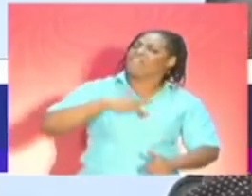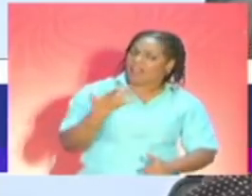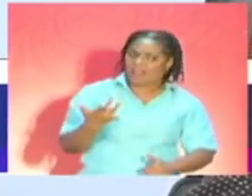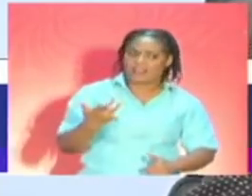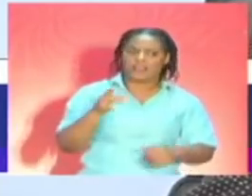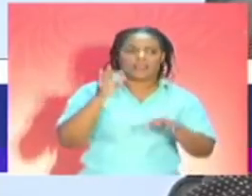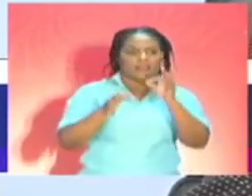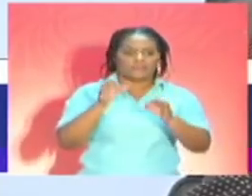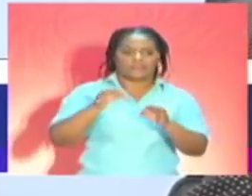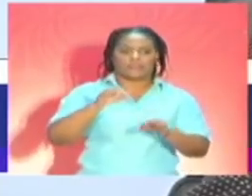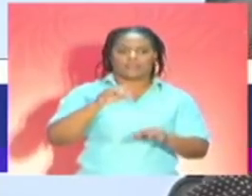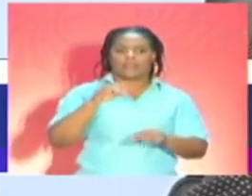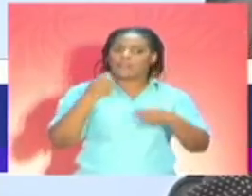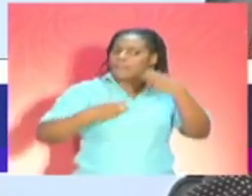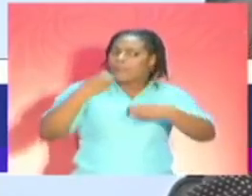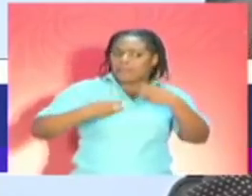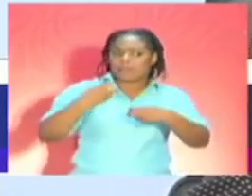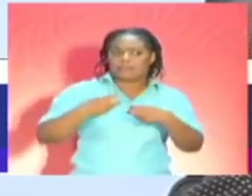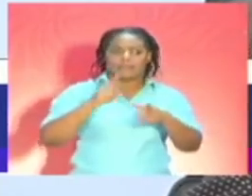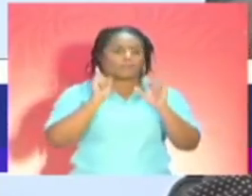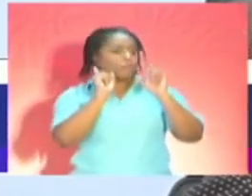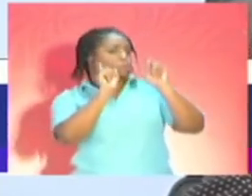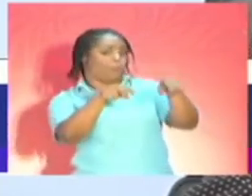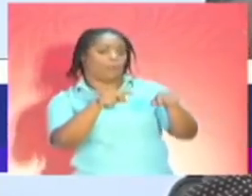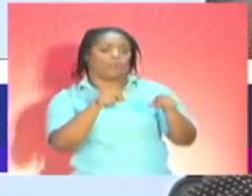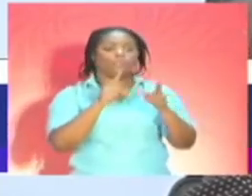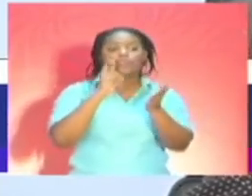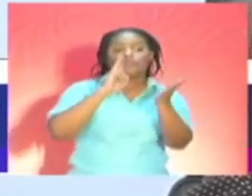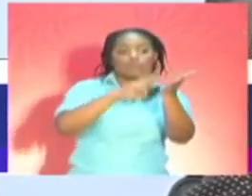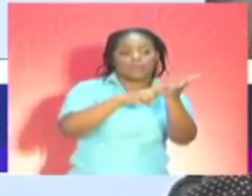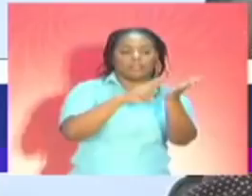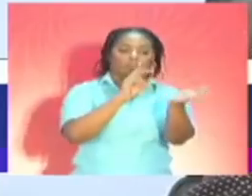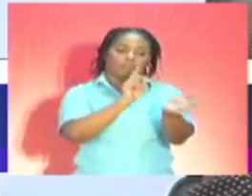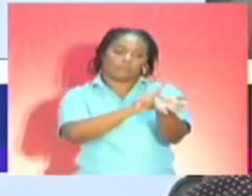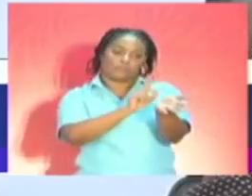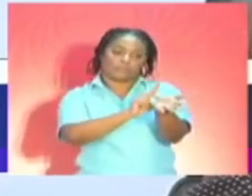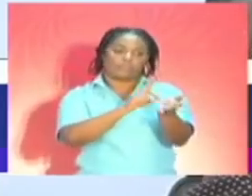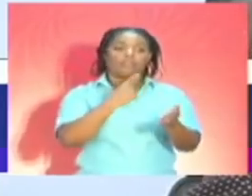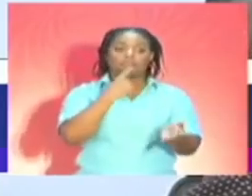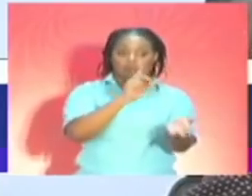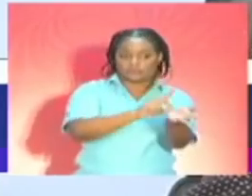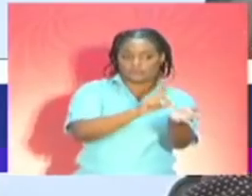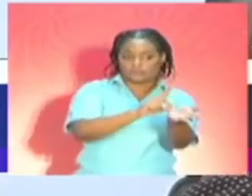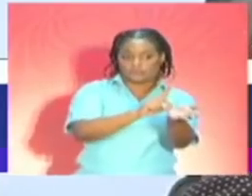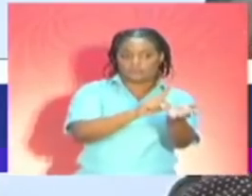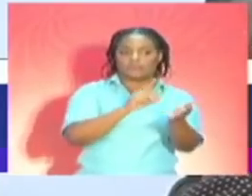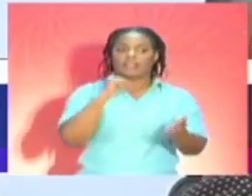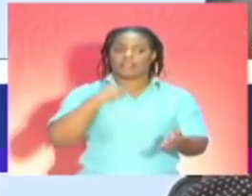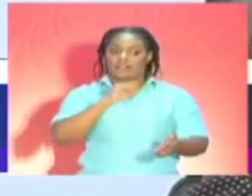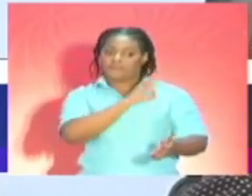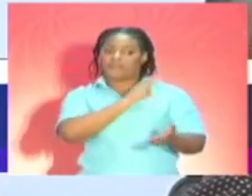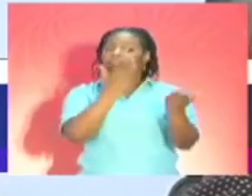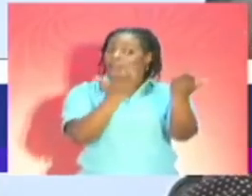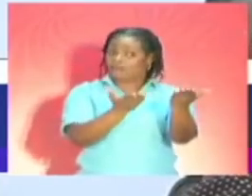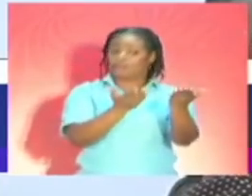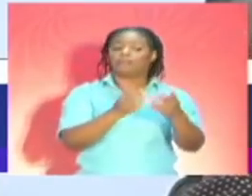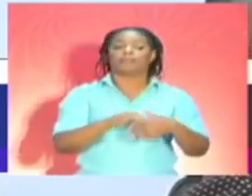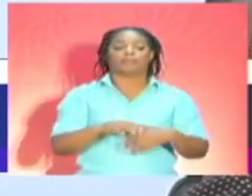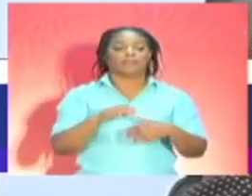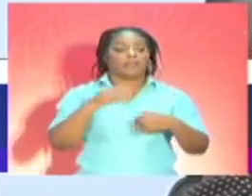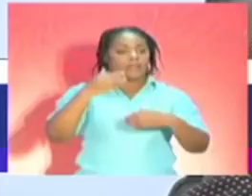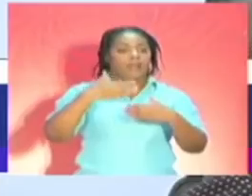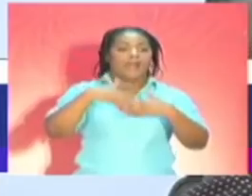any difficulties, report those concerns to the medical staff who are present. And if after you leave